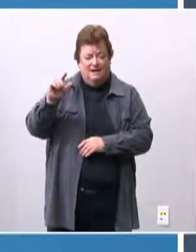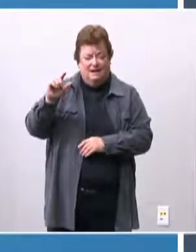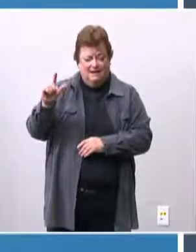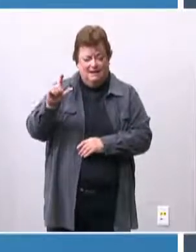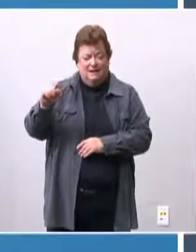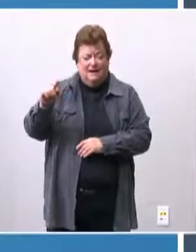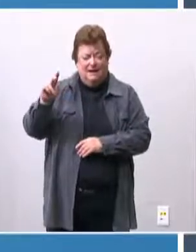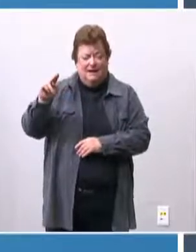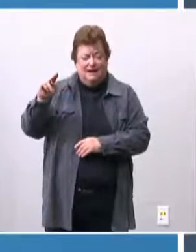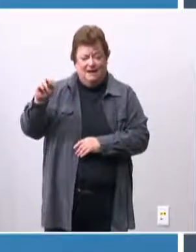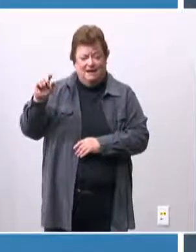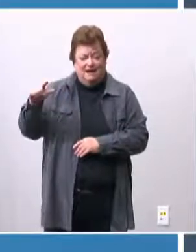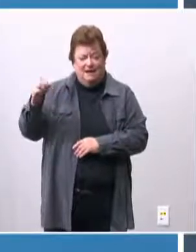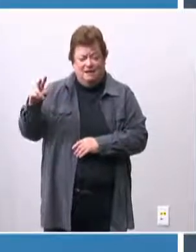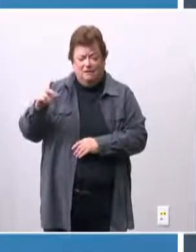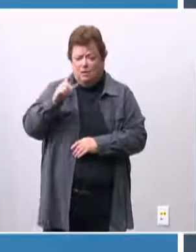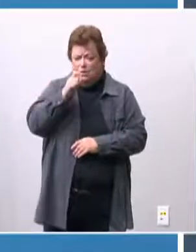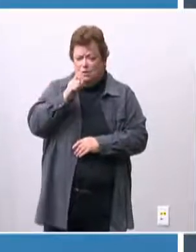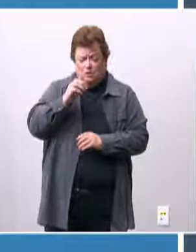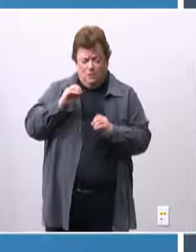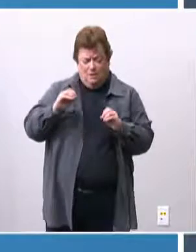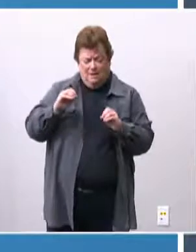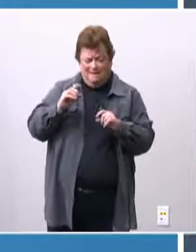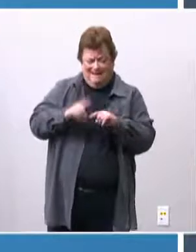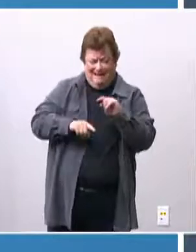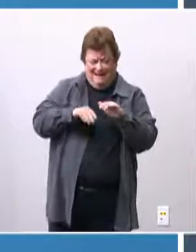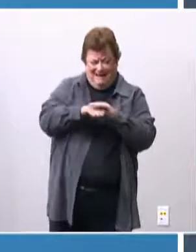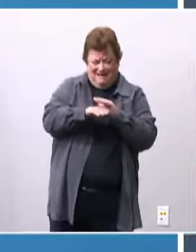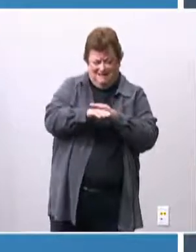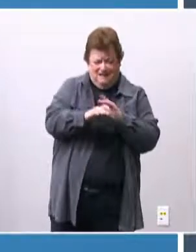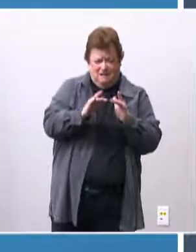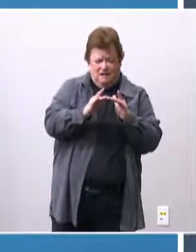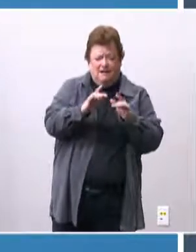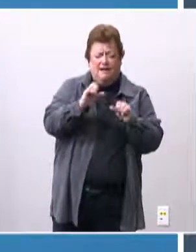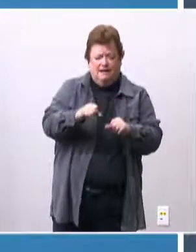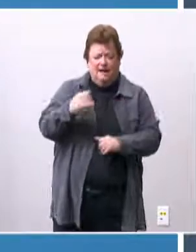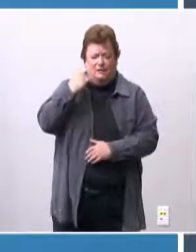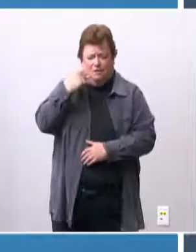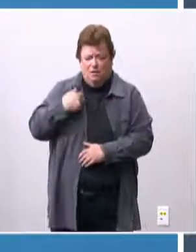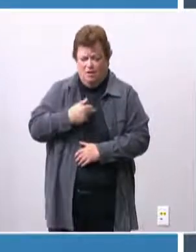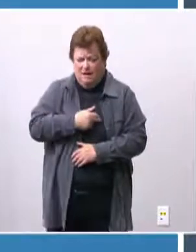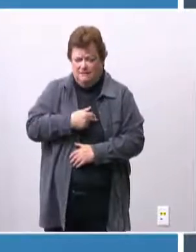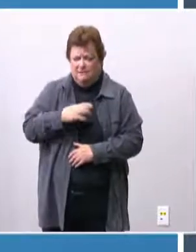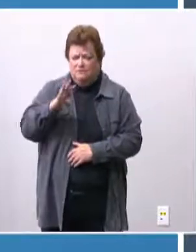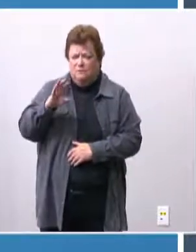covid19.lincoln.ne.gov. And those who don't have online access or need assistance can call us at